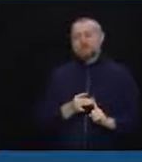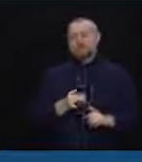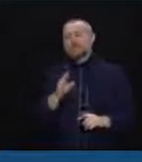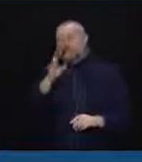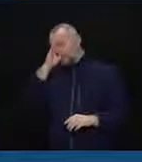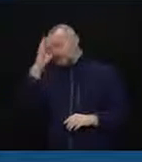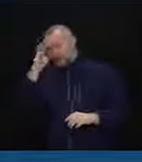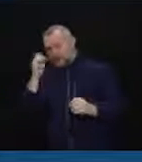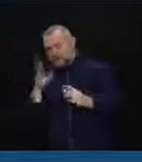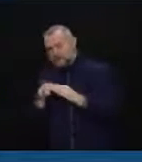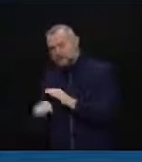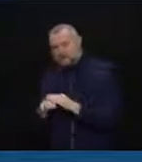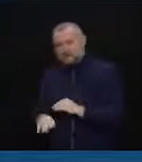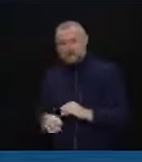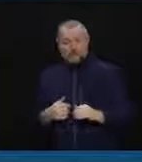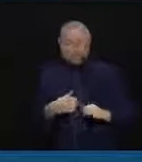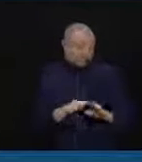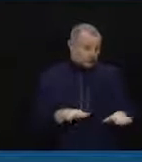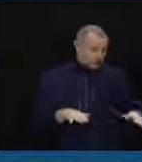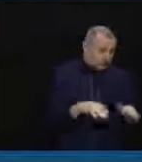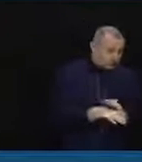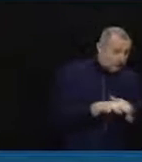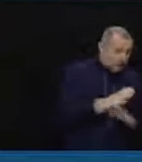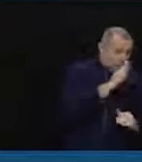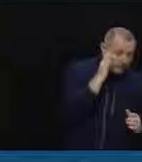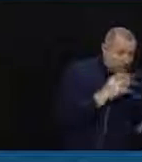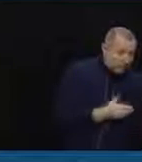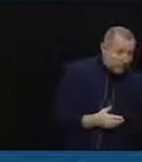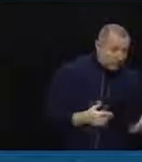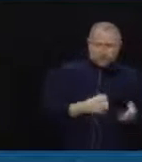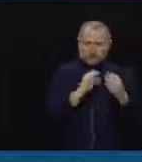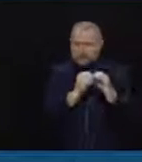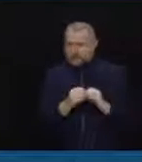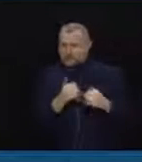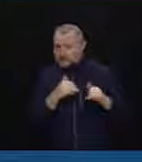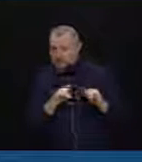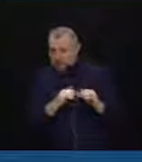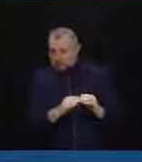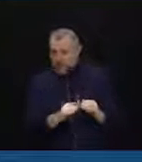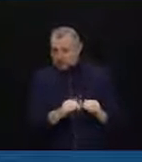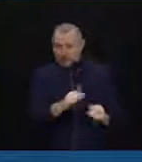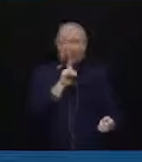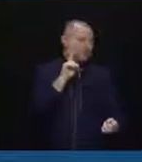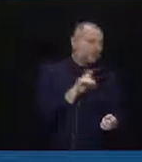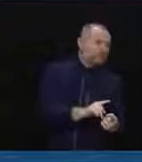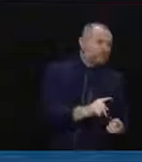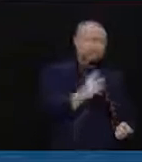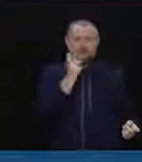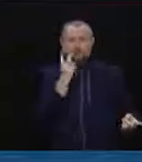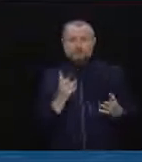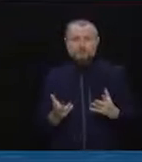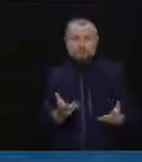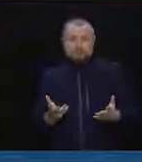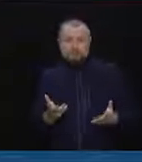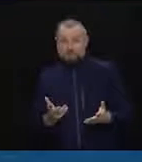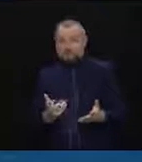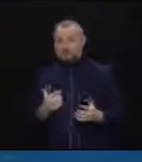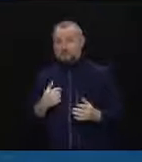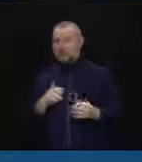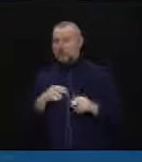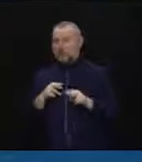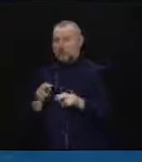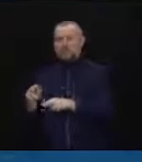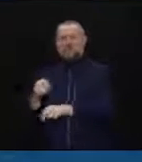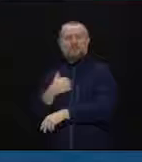pediatric admissions. What's happening with them? Are they continuing to decline, which is a very good metric right now? Look at our vaccinations. It's just one of